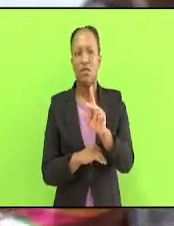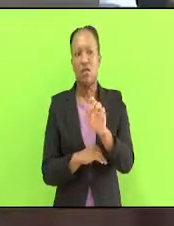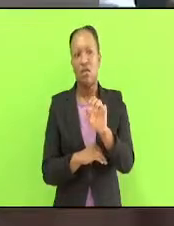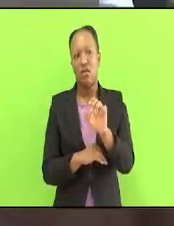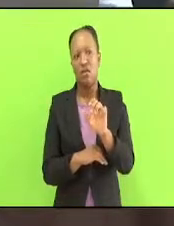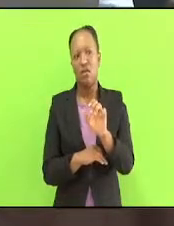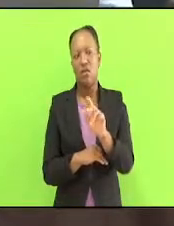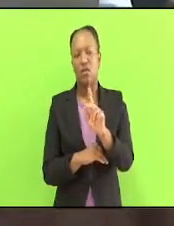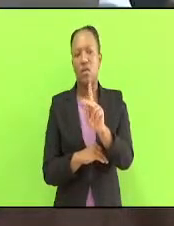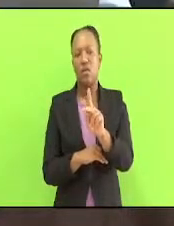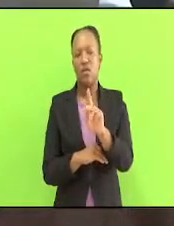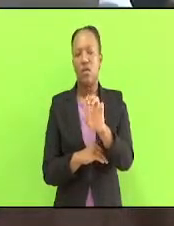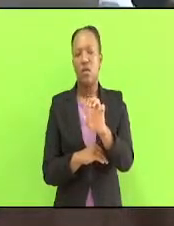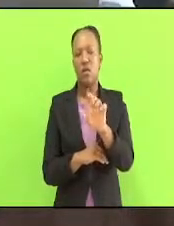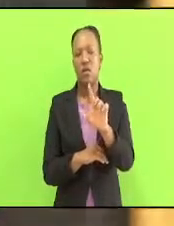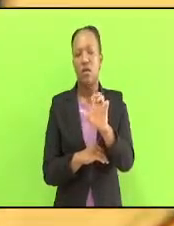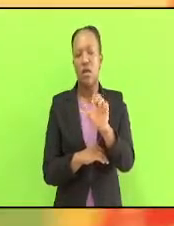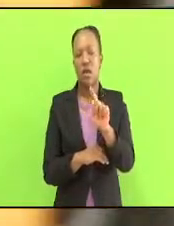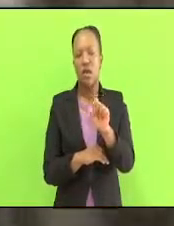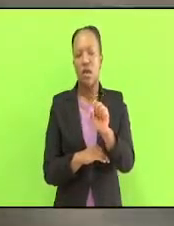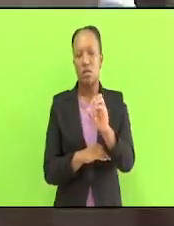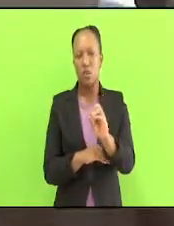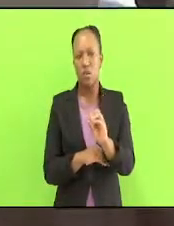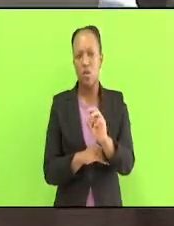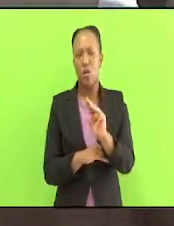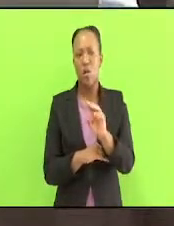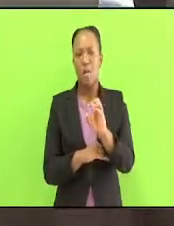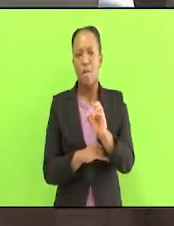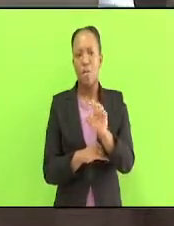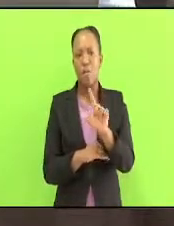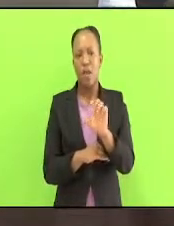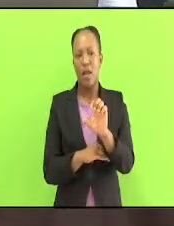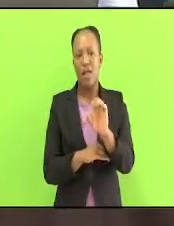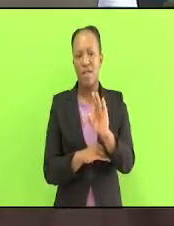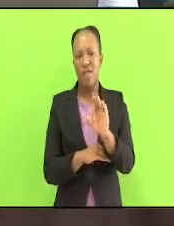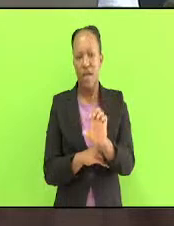And my name is Keletso Molefe. Thank you very much.